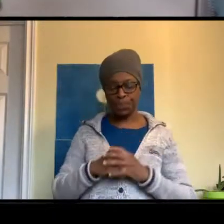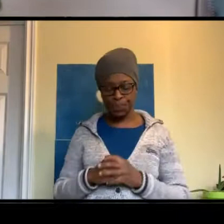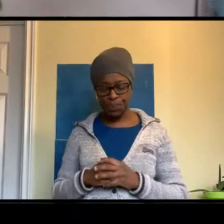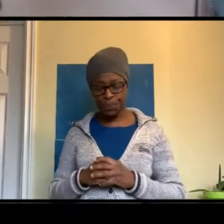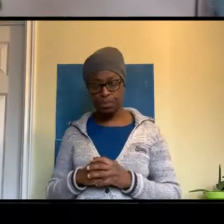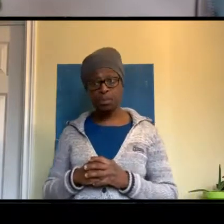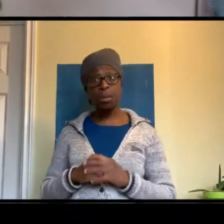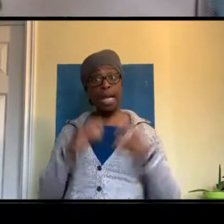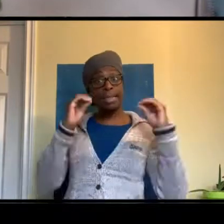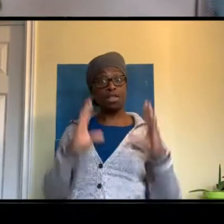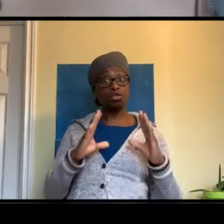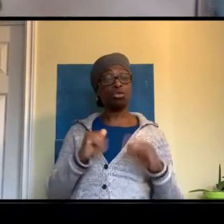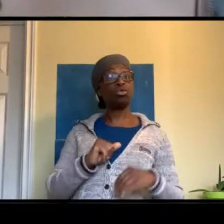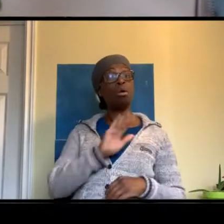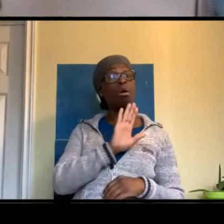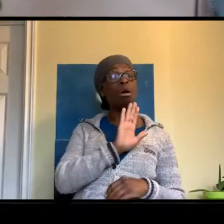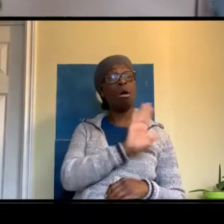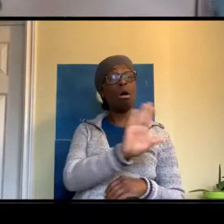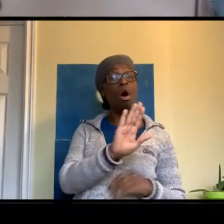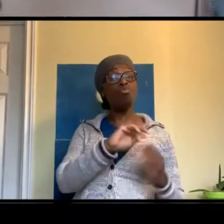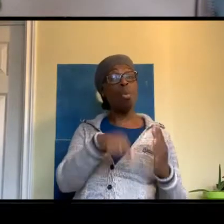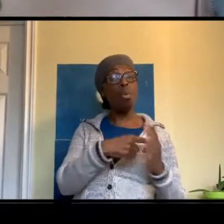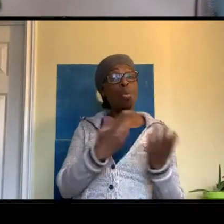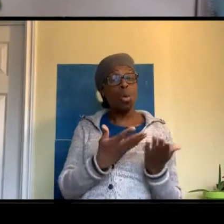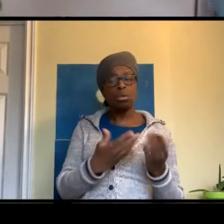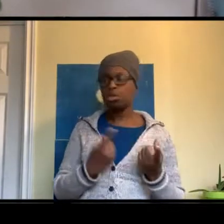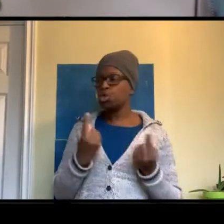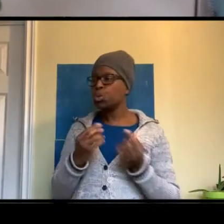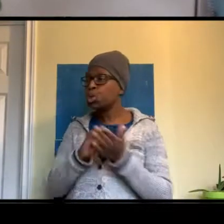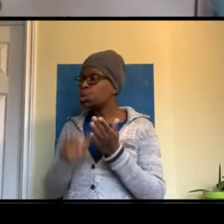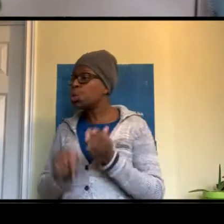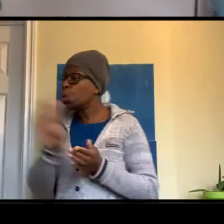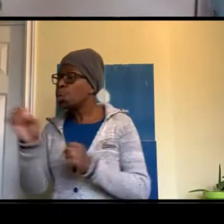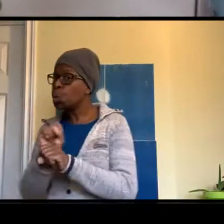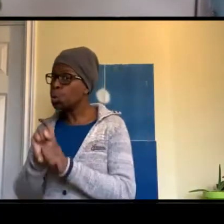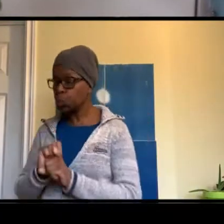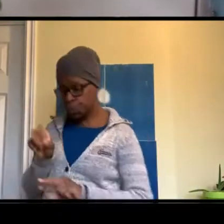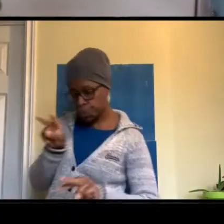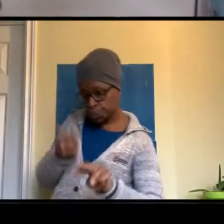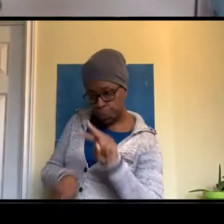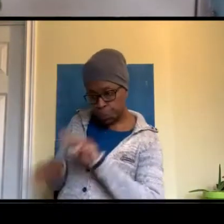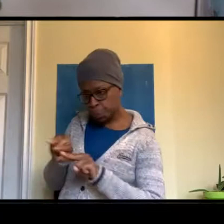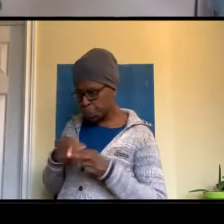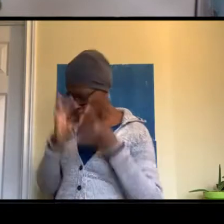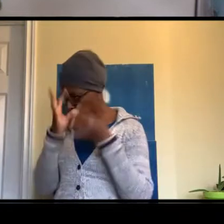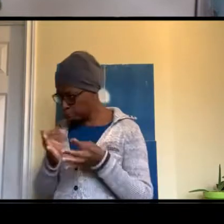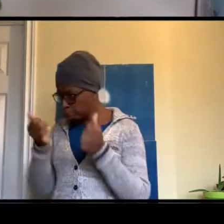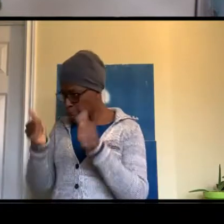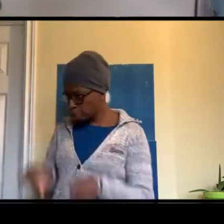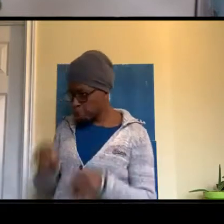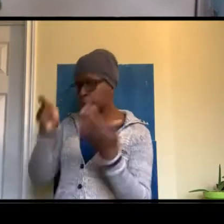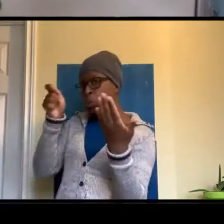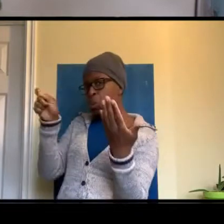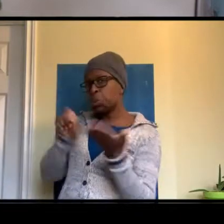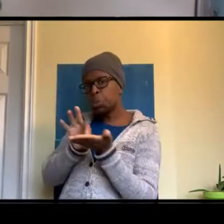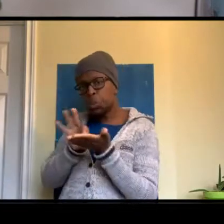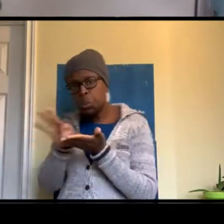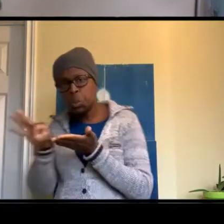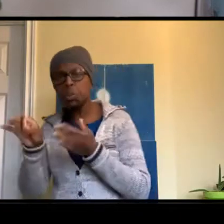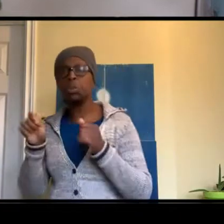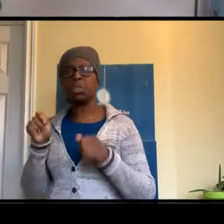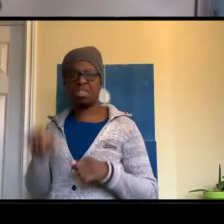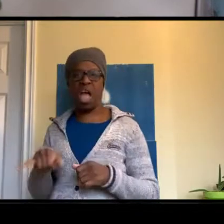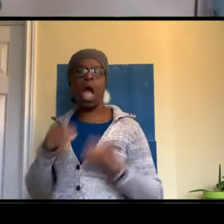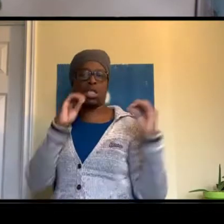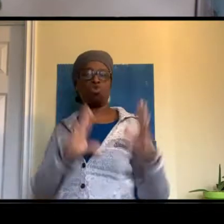work. You know, I had to take courses on assessment and what that looks like. And so knowing your criteria and